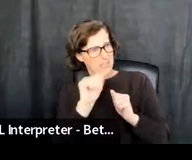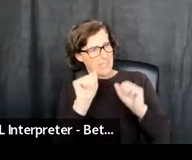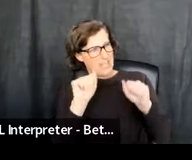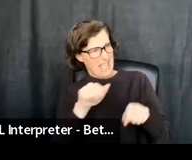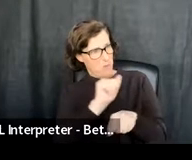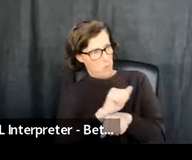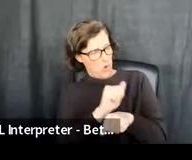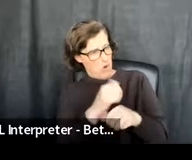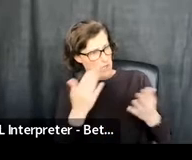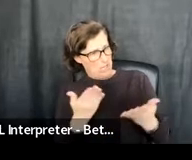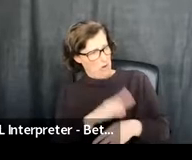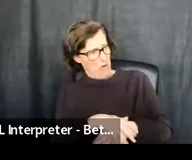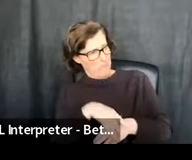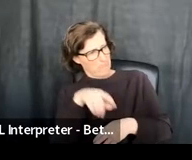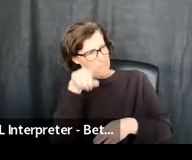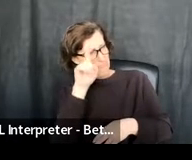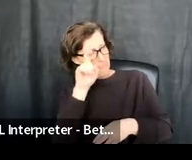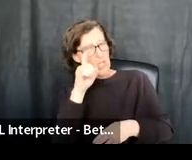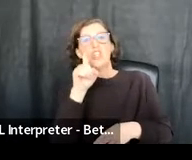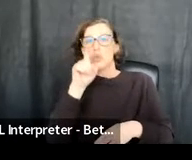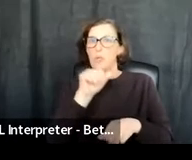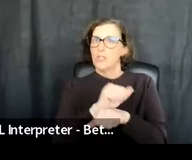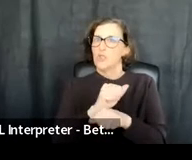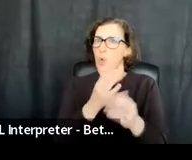kind of work through that and do a little bit of education.